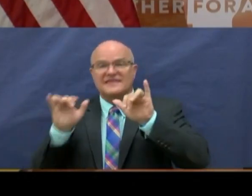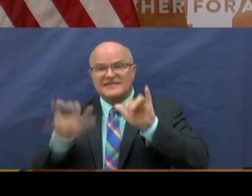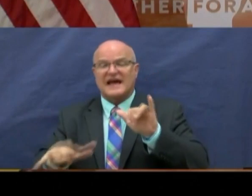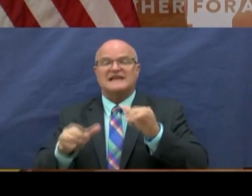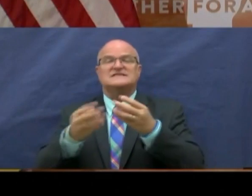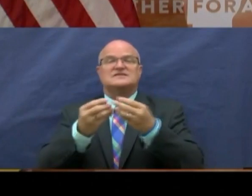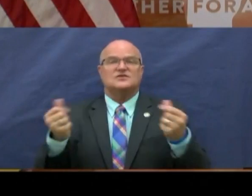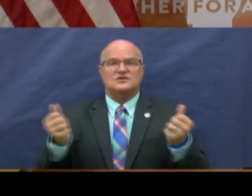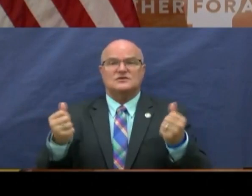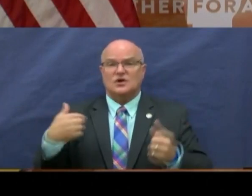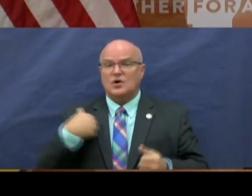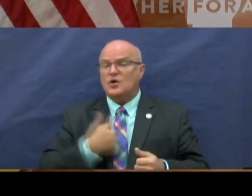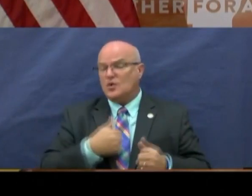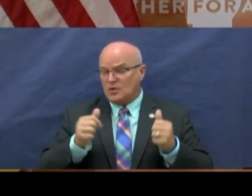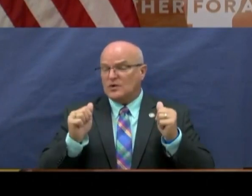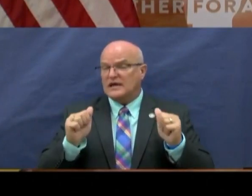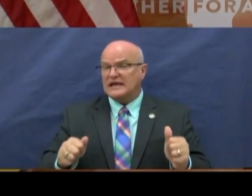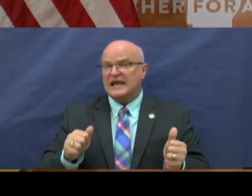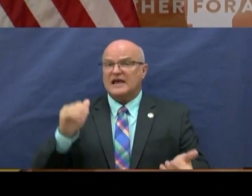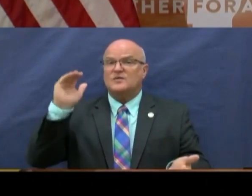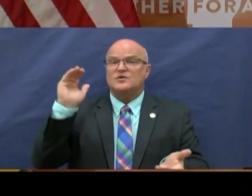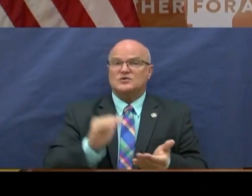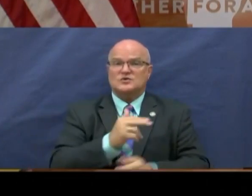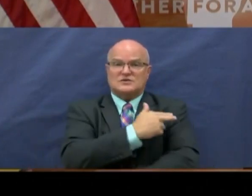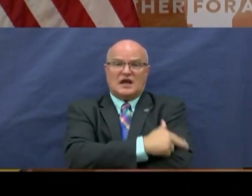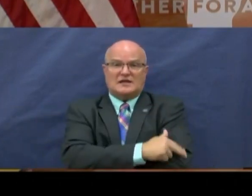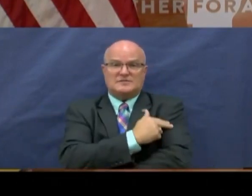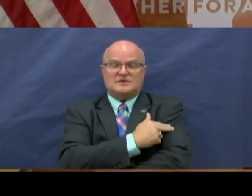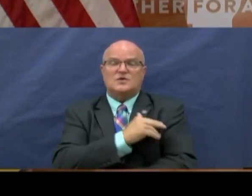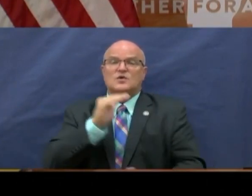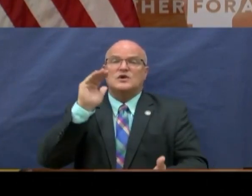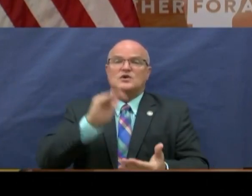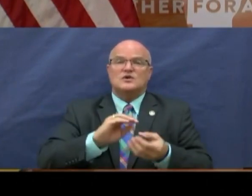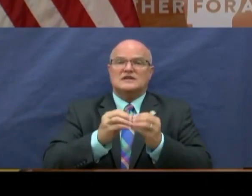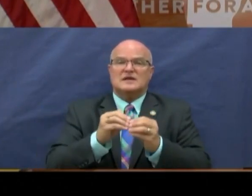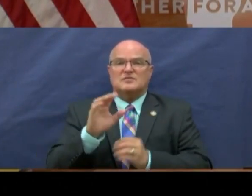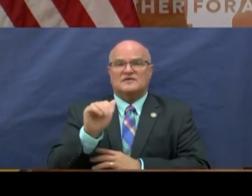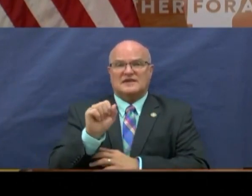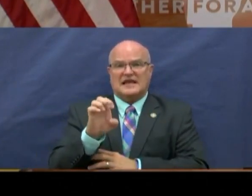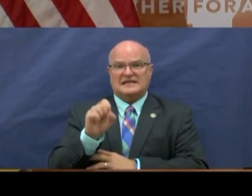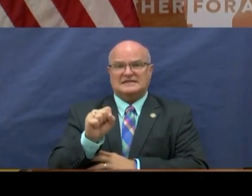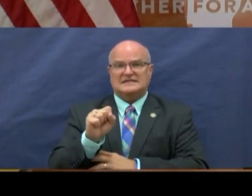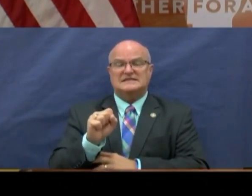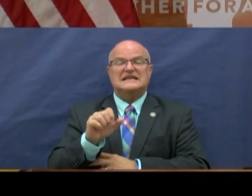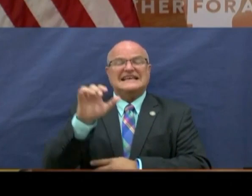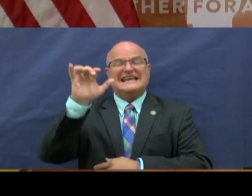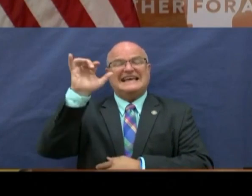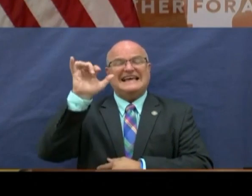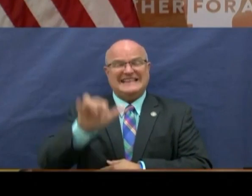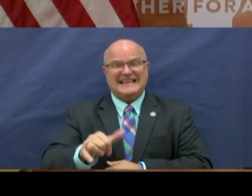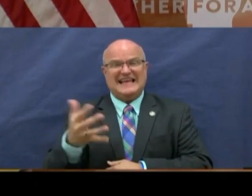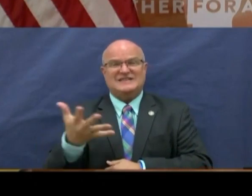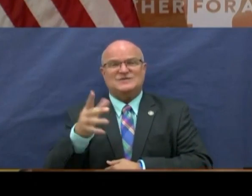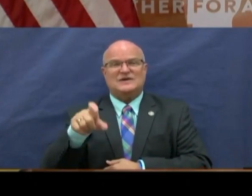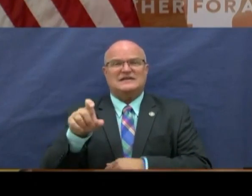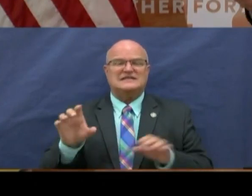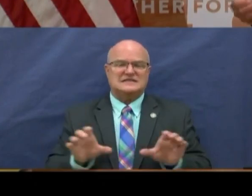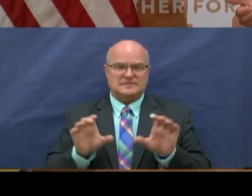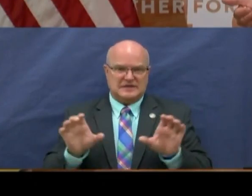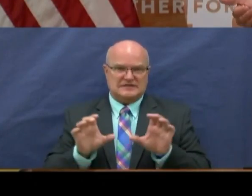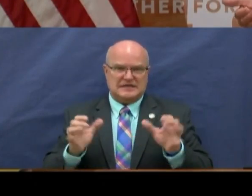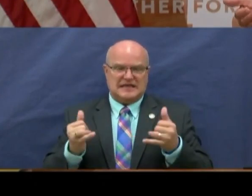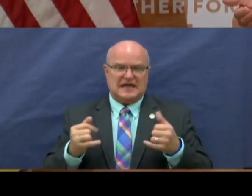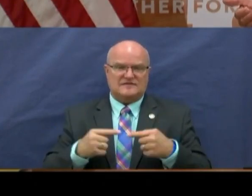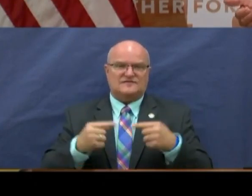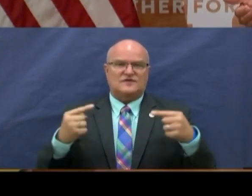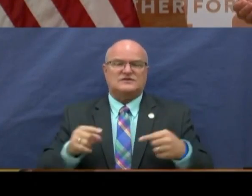so we can reduce hospitalization, reduce the number of cases, and that is what needs to be done versus